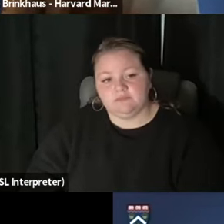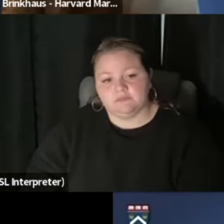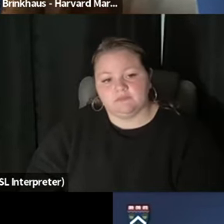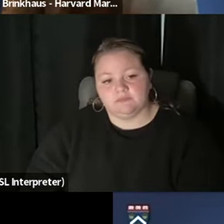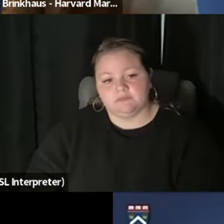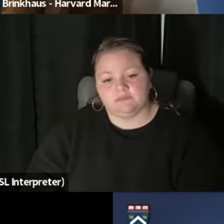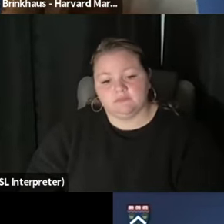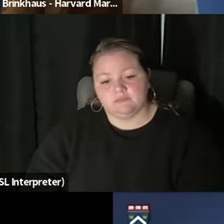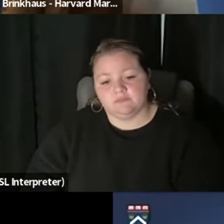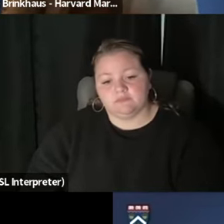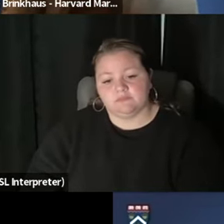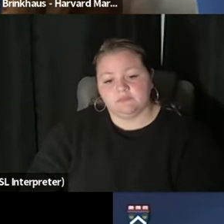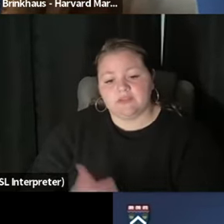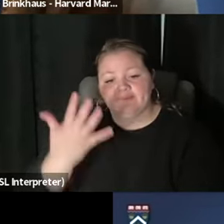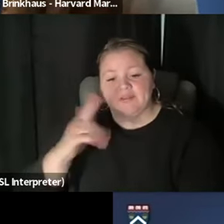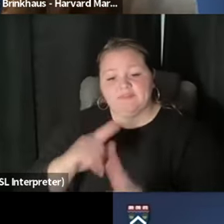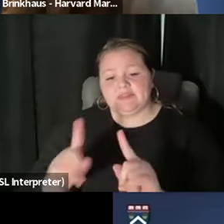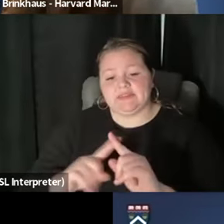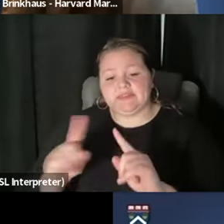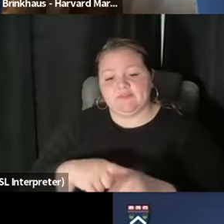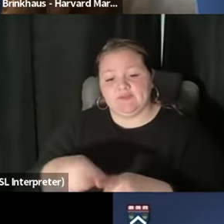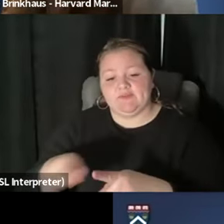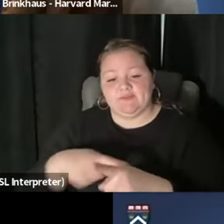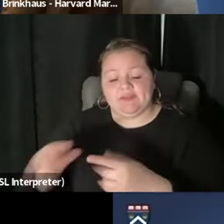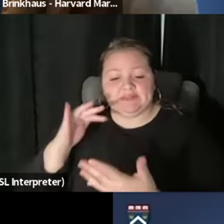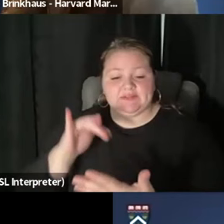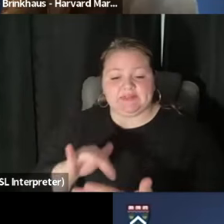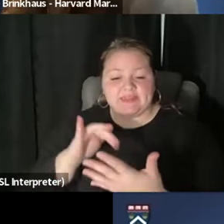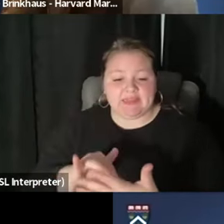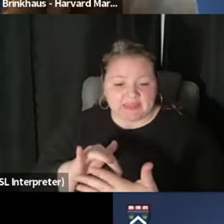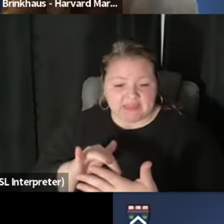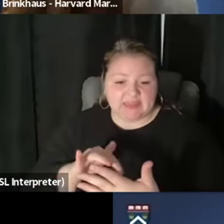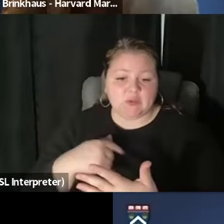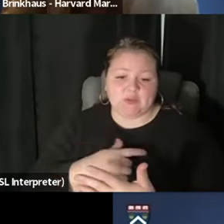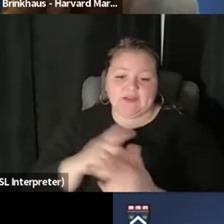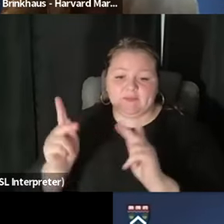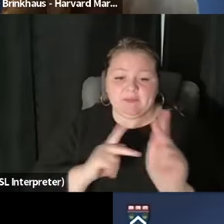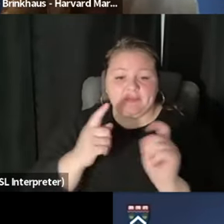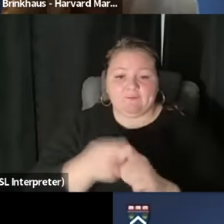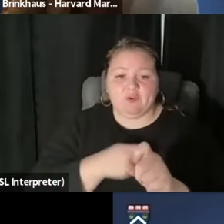five different fields of study that we have and that we have students come from all walks of life.